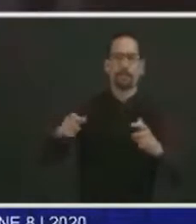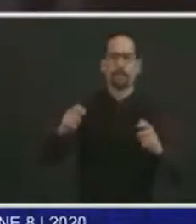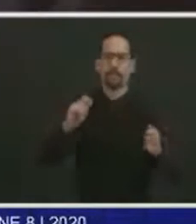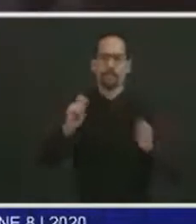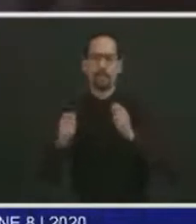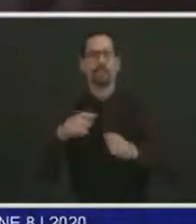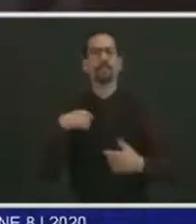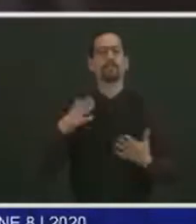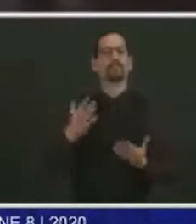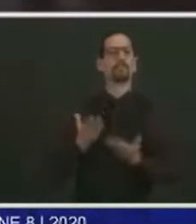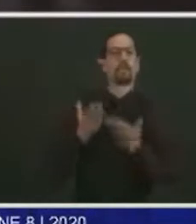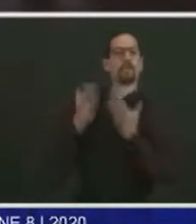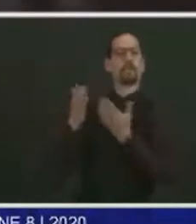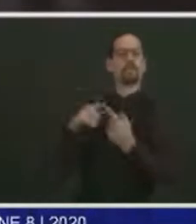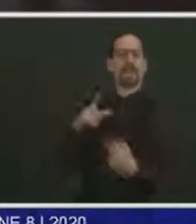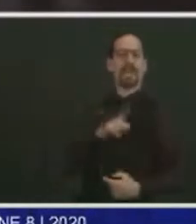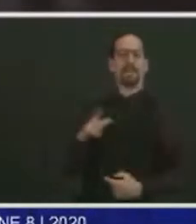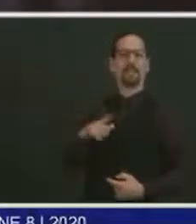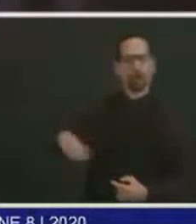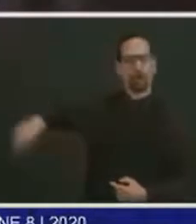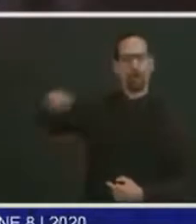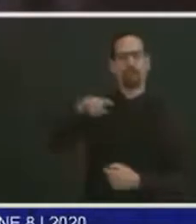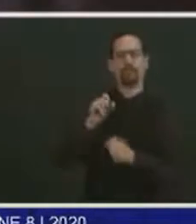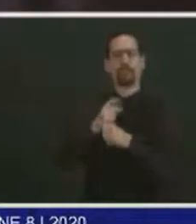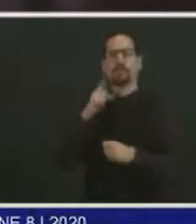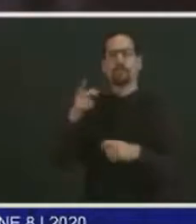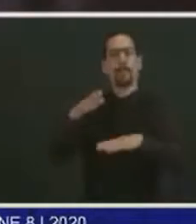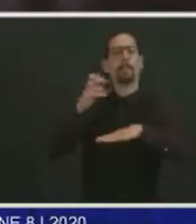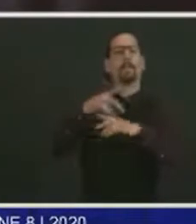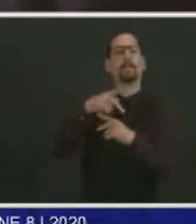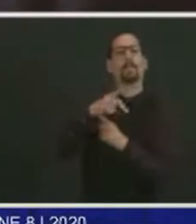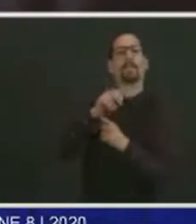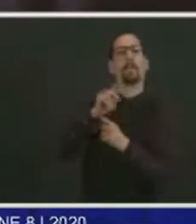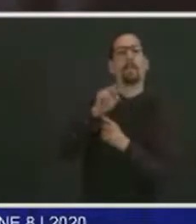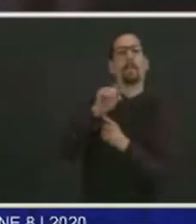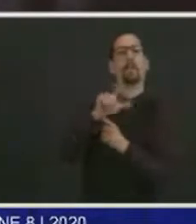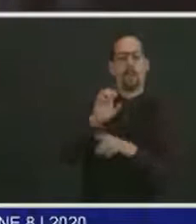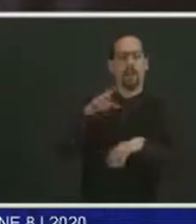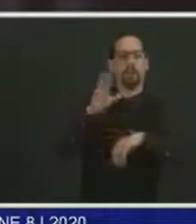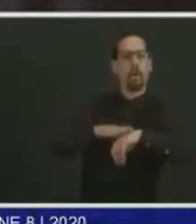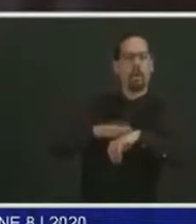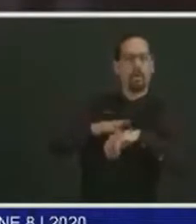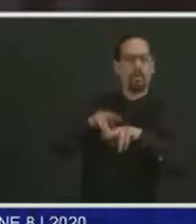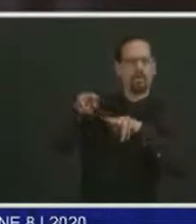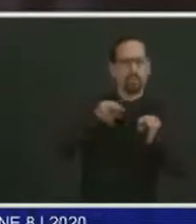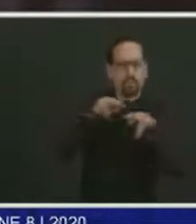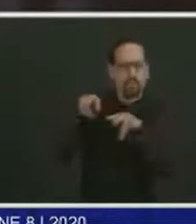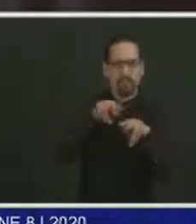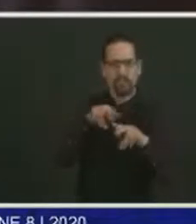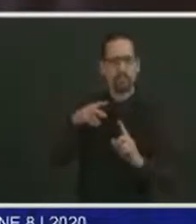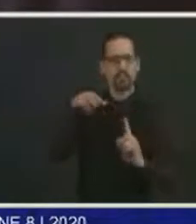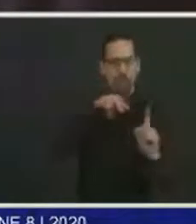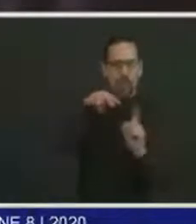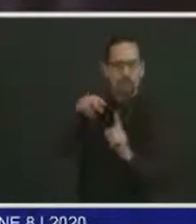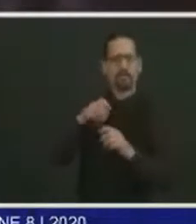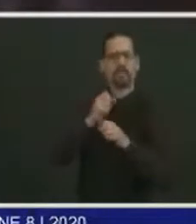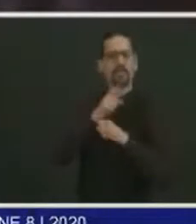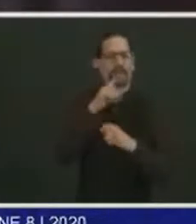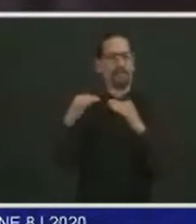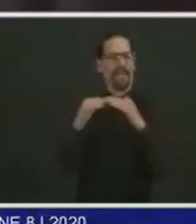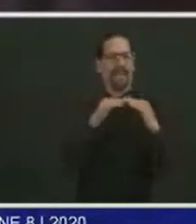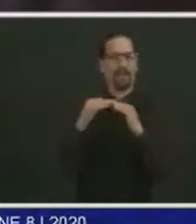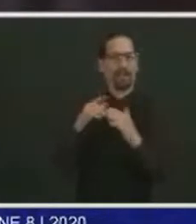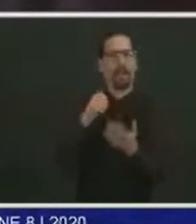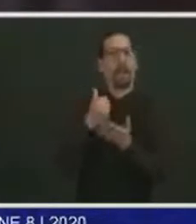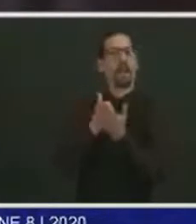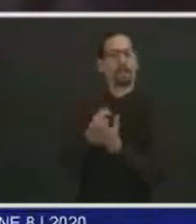and parole to make it fairer. I absolutely think we need more resources to help formerly incarcerated people get